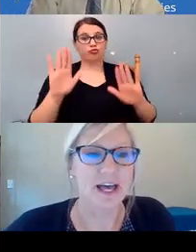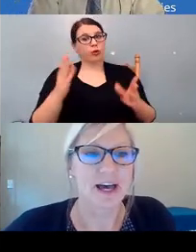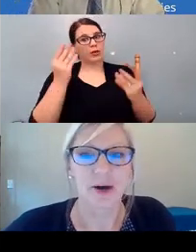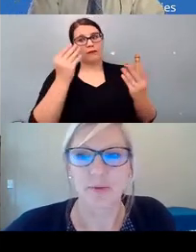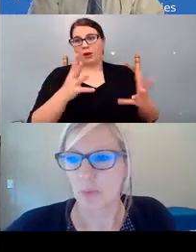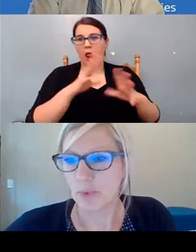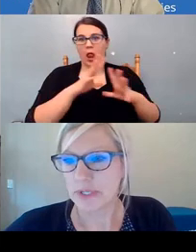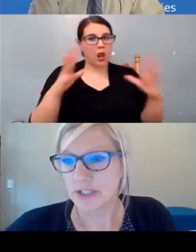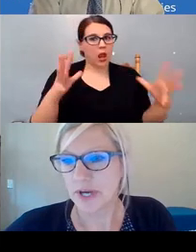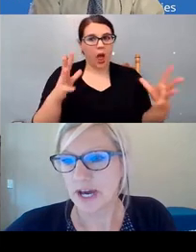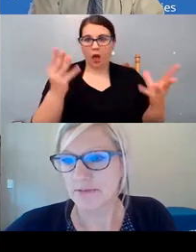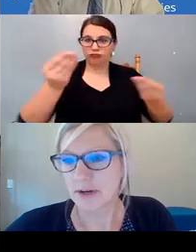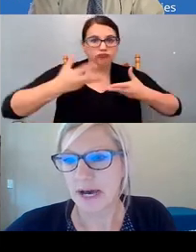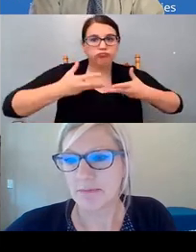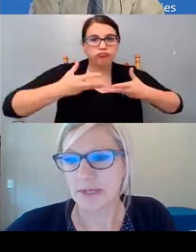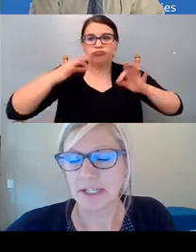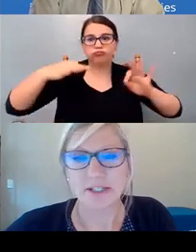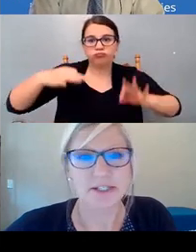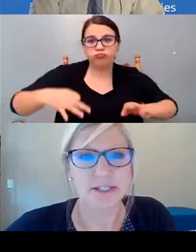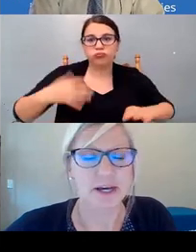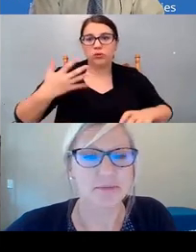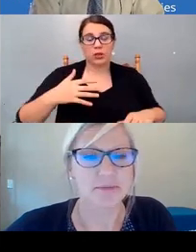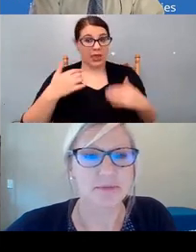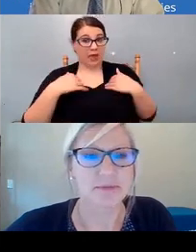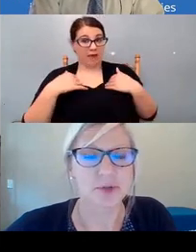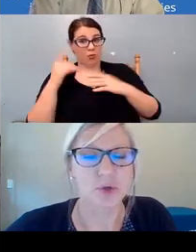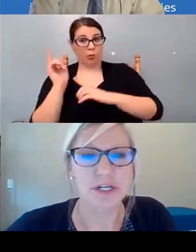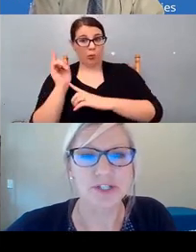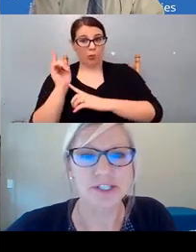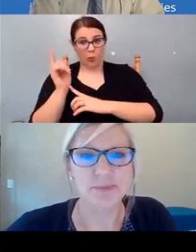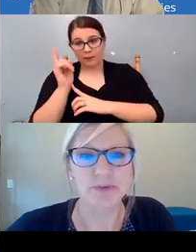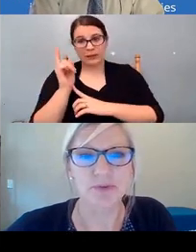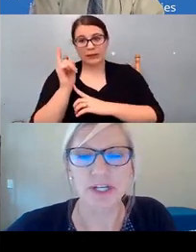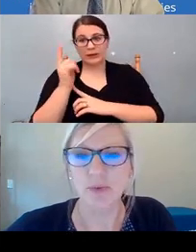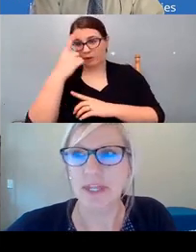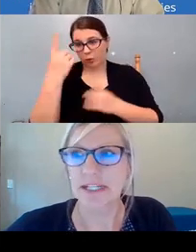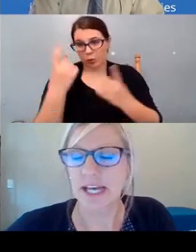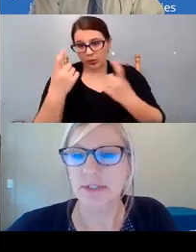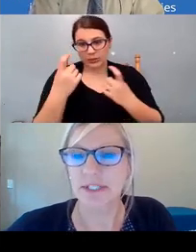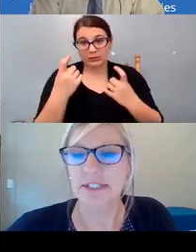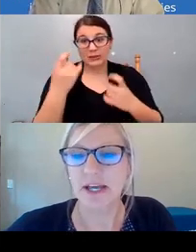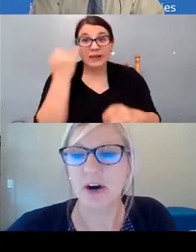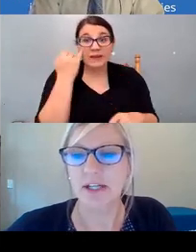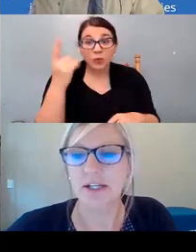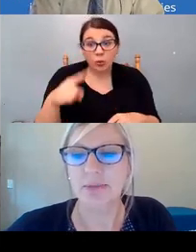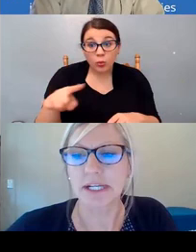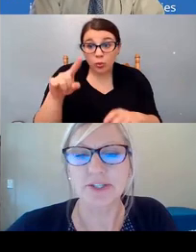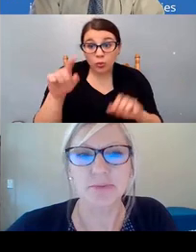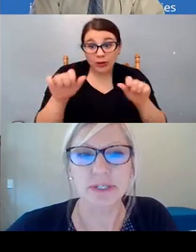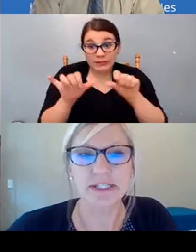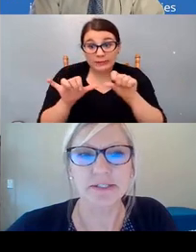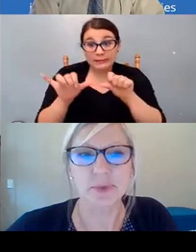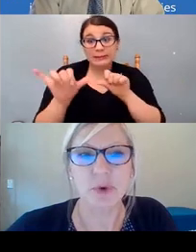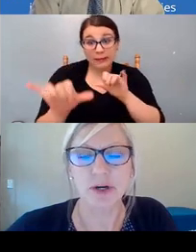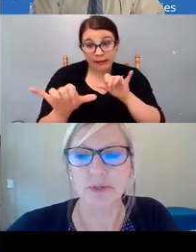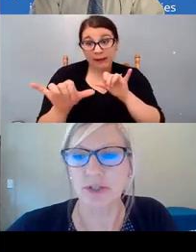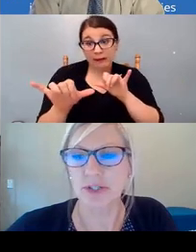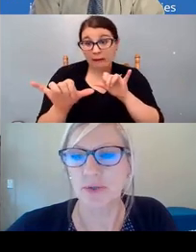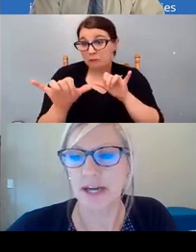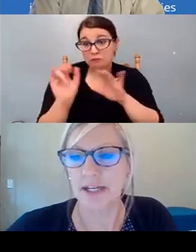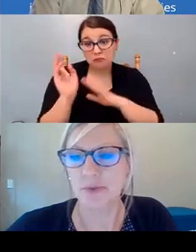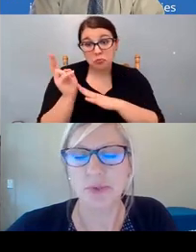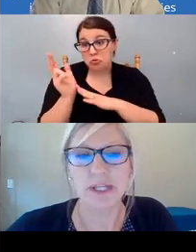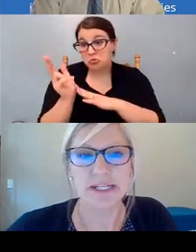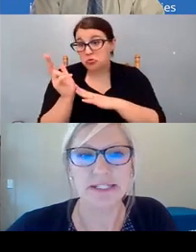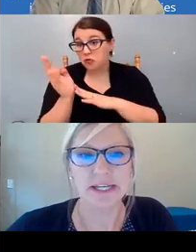information. We do have about a minute for questions, but for anyone that's able to stay on a couple extra minutes, we welcome you to